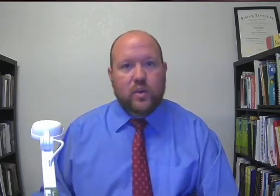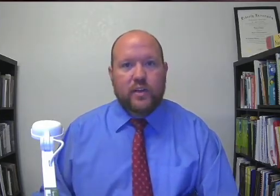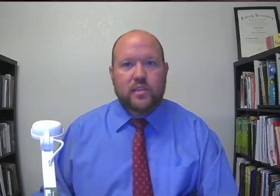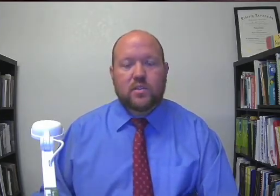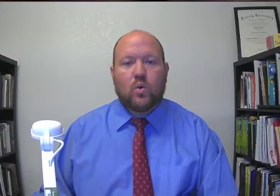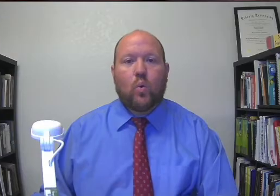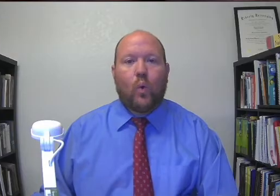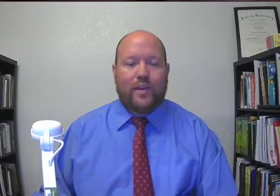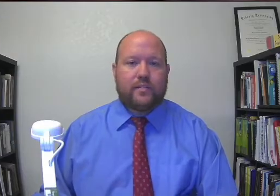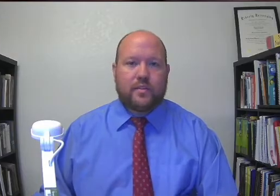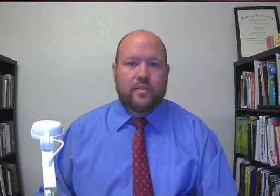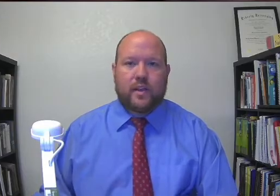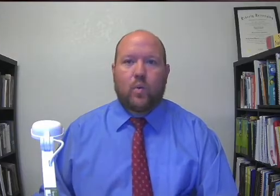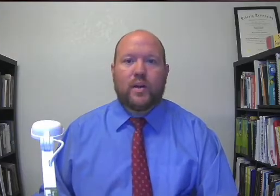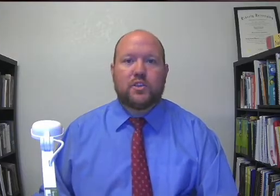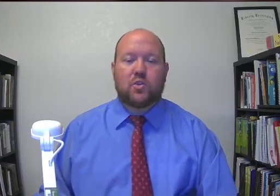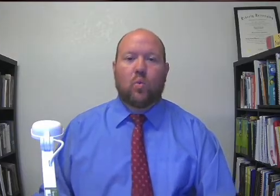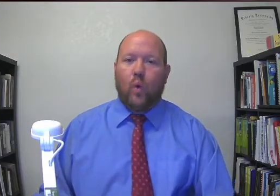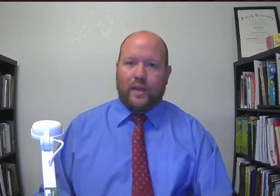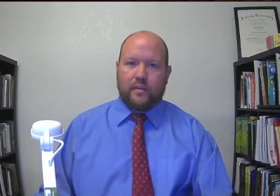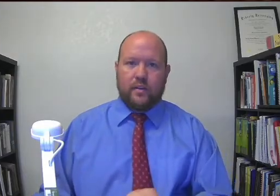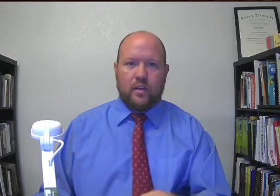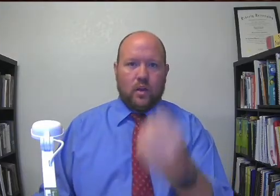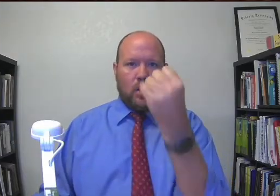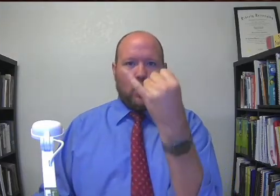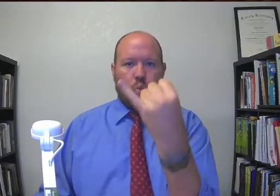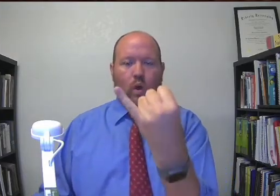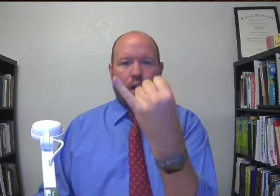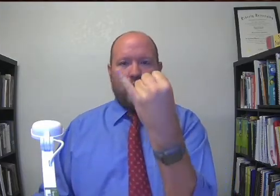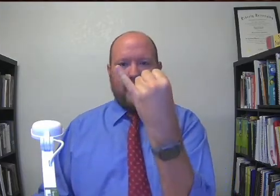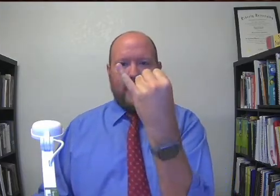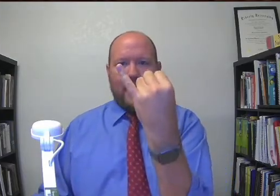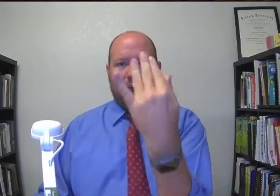Next word is weight. Like, what is your weight?